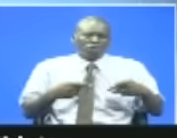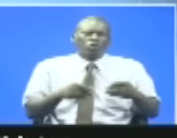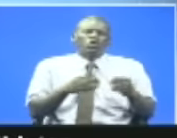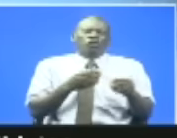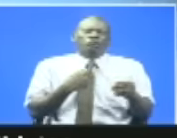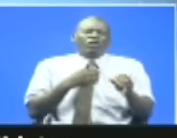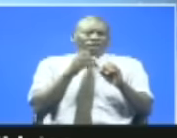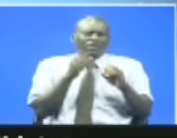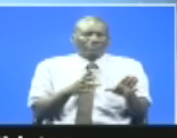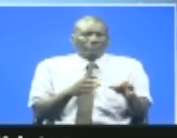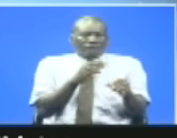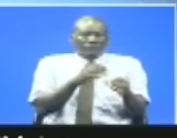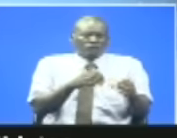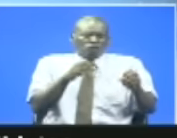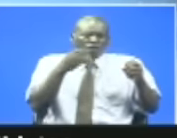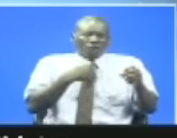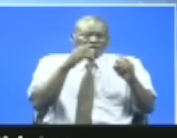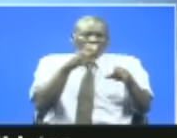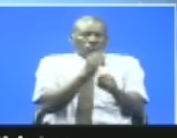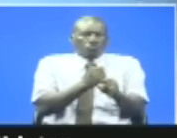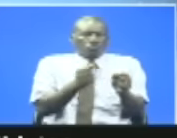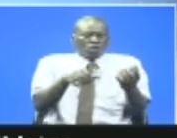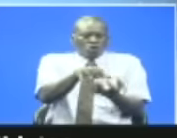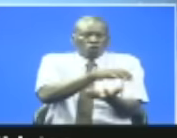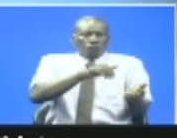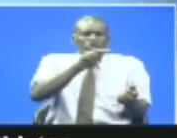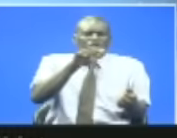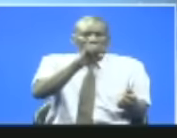with a chaotic NASA, because chaos is not part of our future.